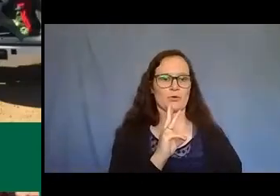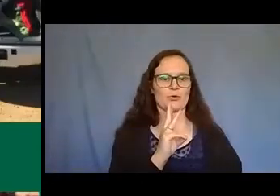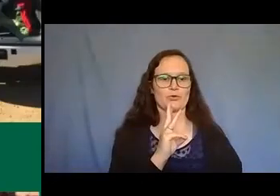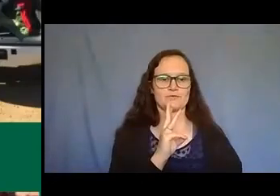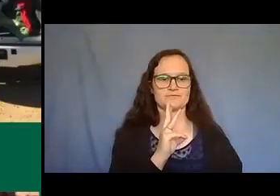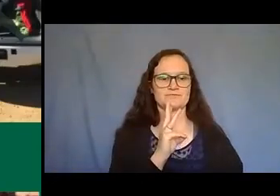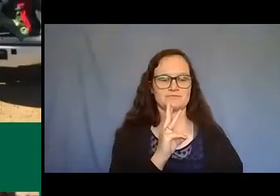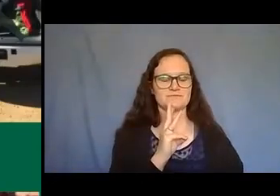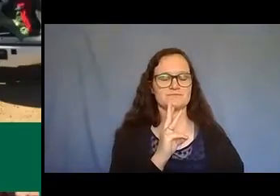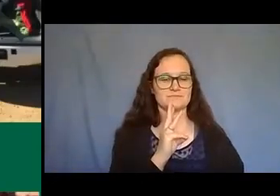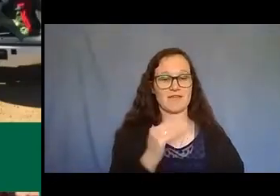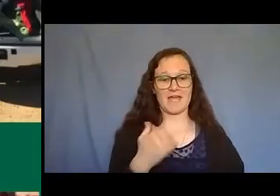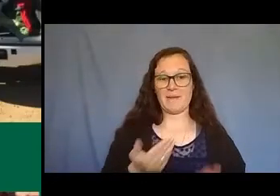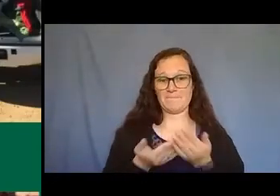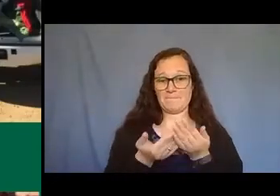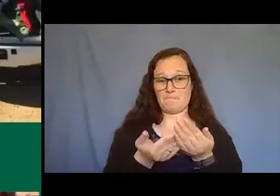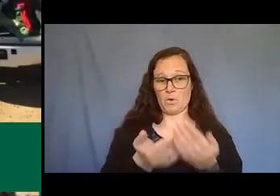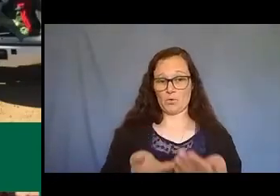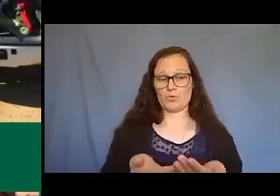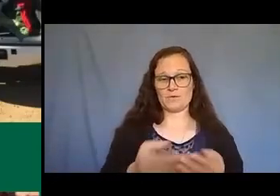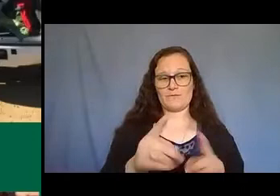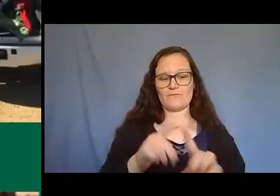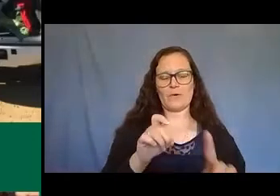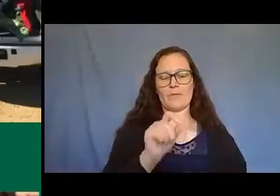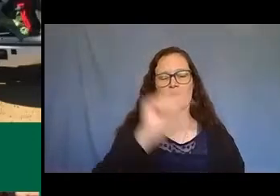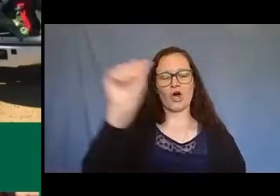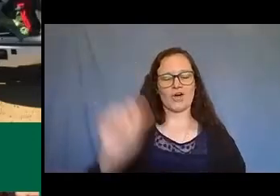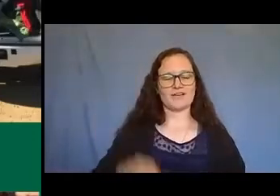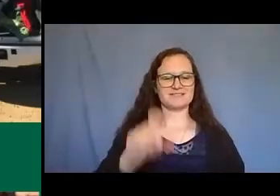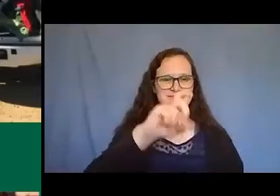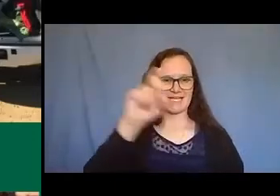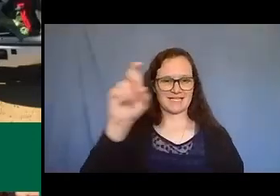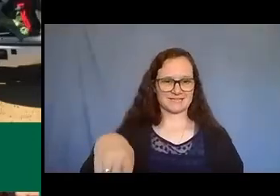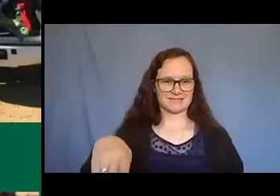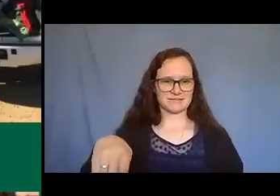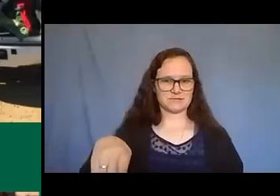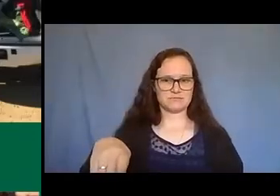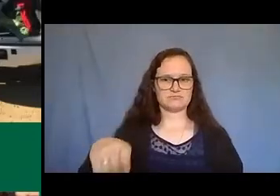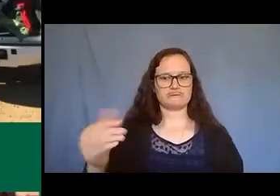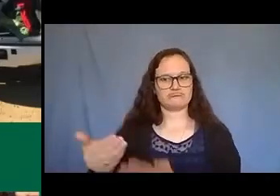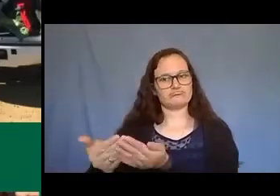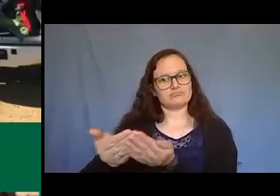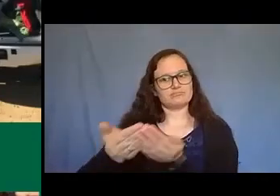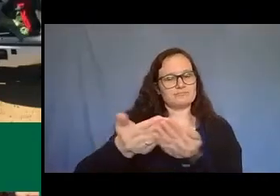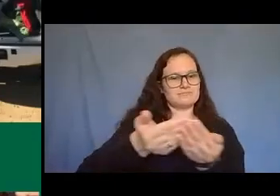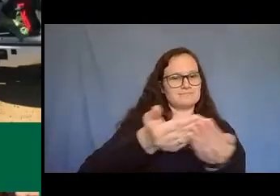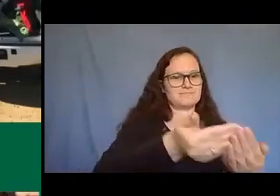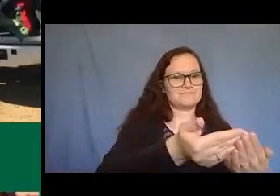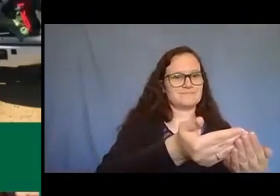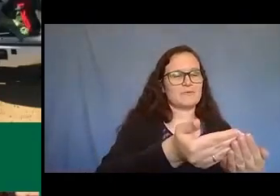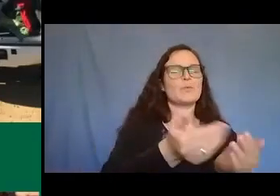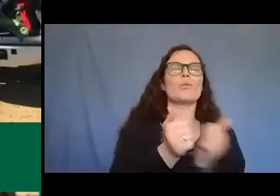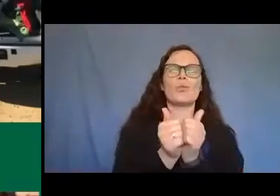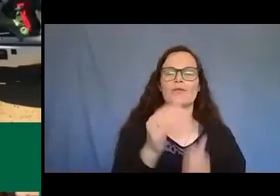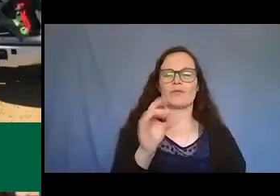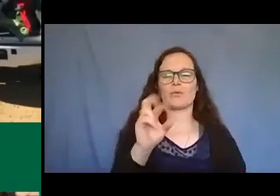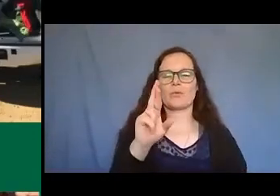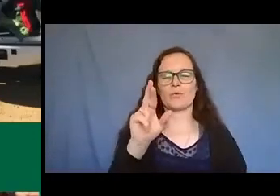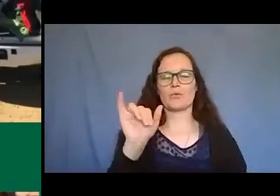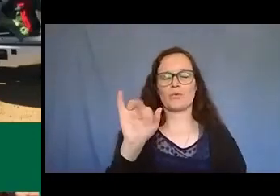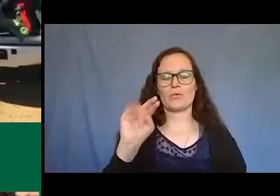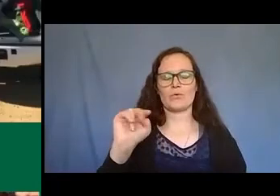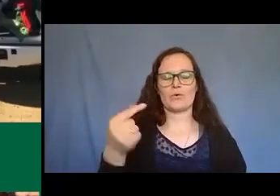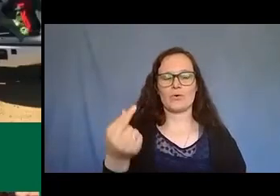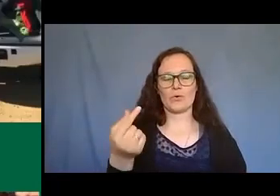our boat crew out of Austin, Texas, come up with the coring boat, which is shown here.